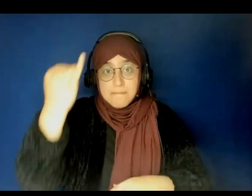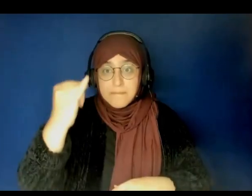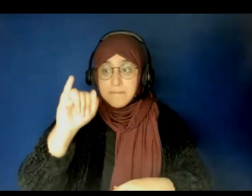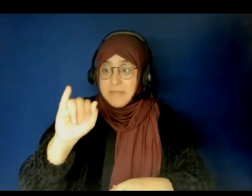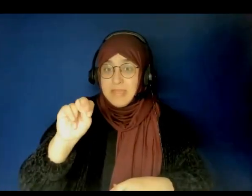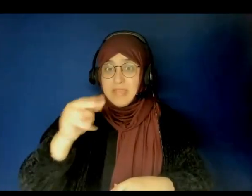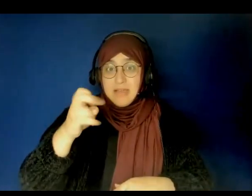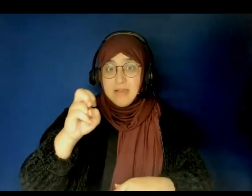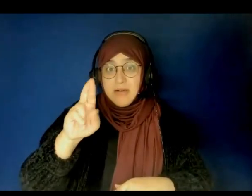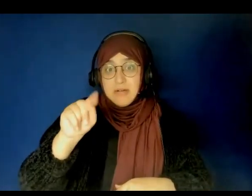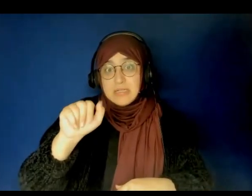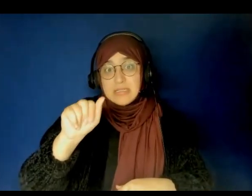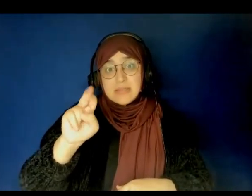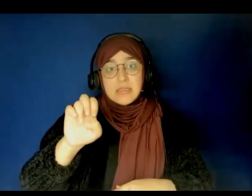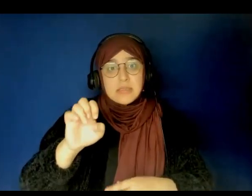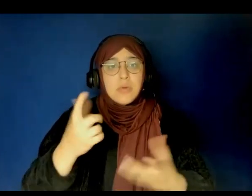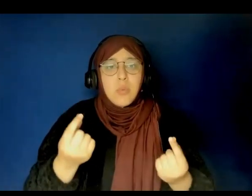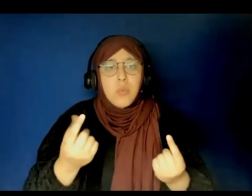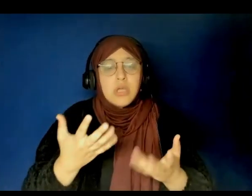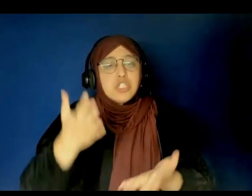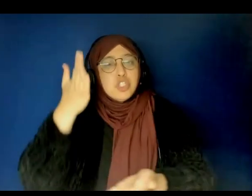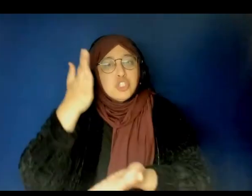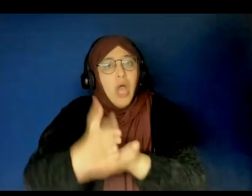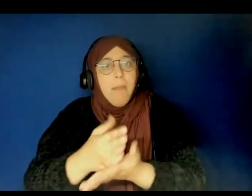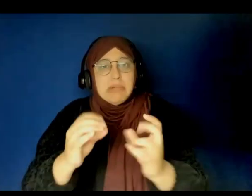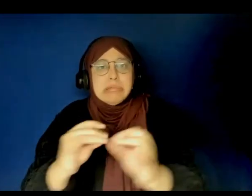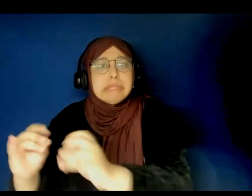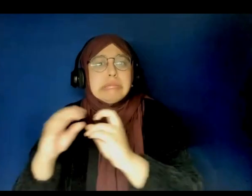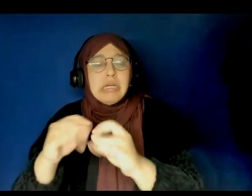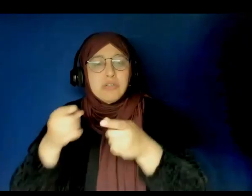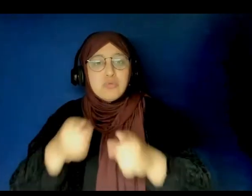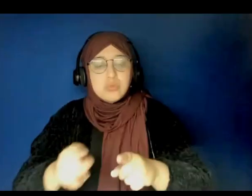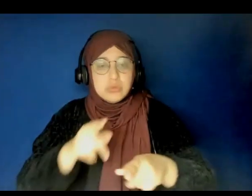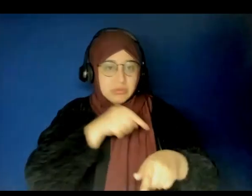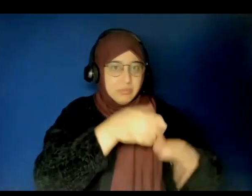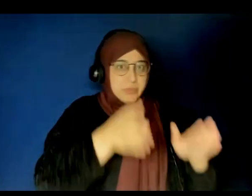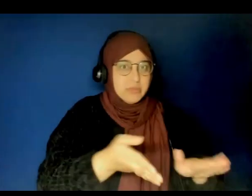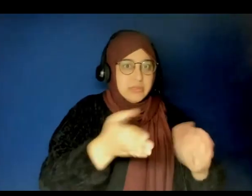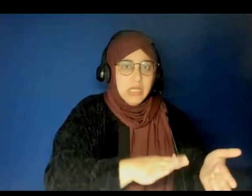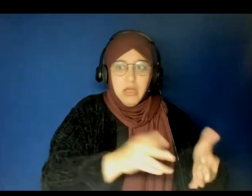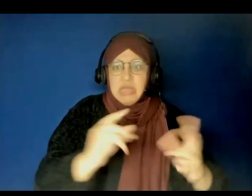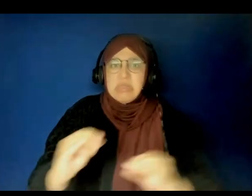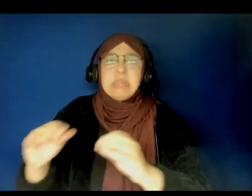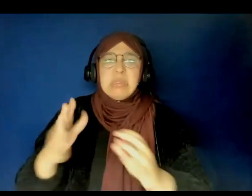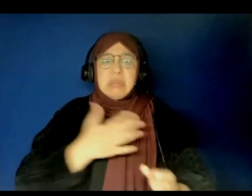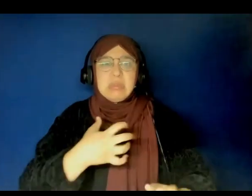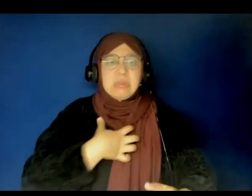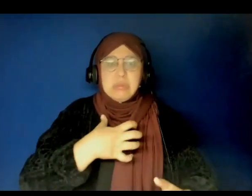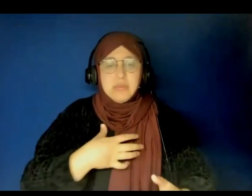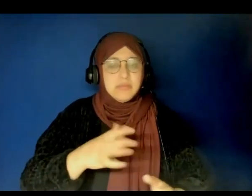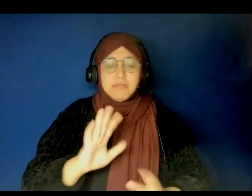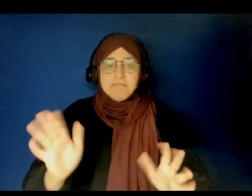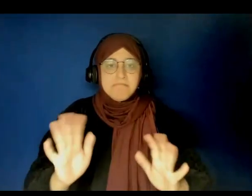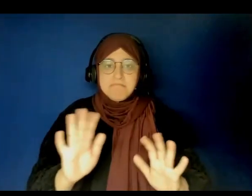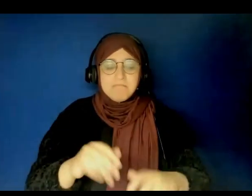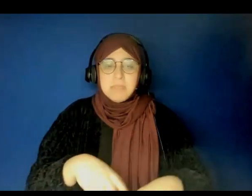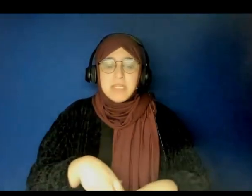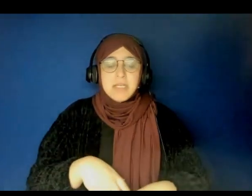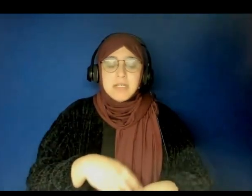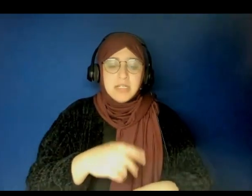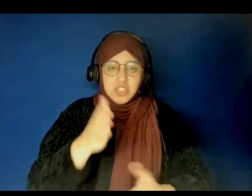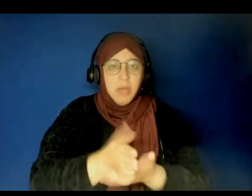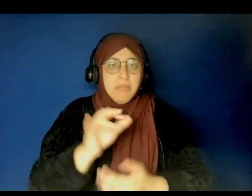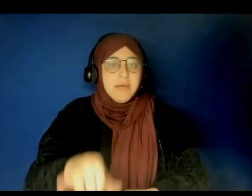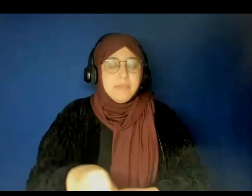time of death and for there to be a objective form of rules to go back to. And so it is not allowed for anyone